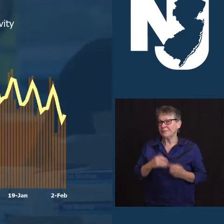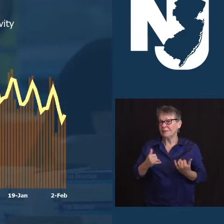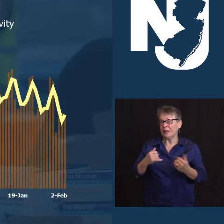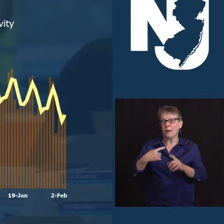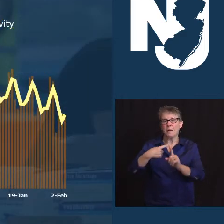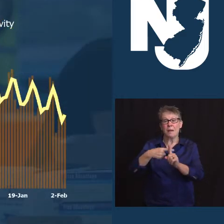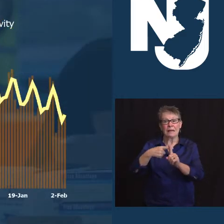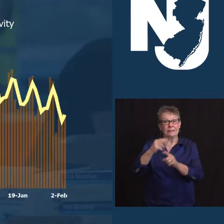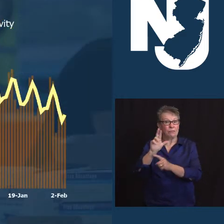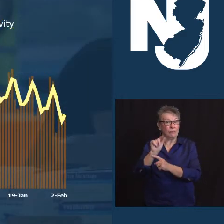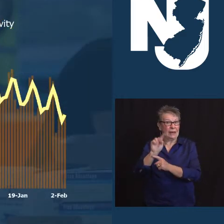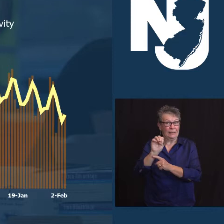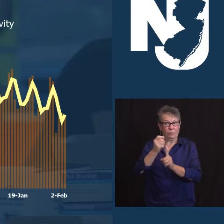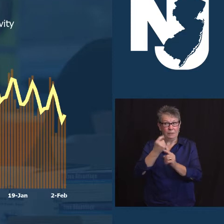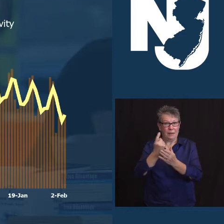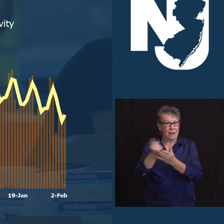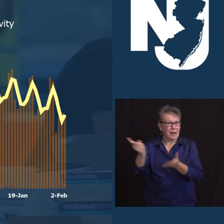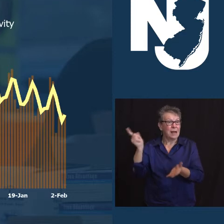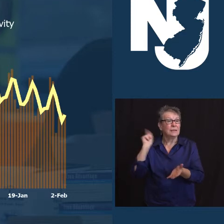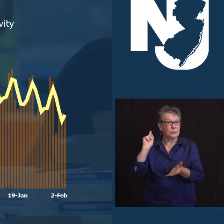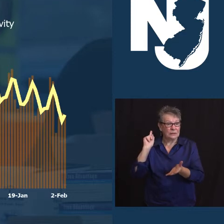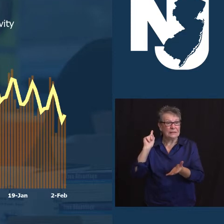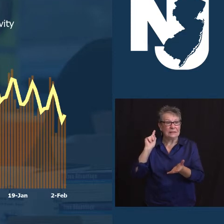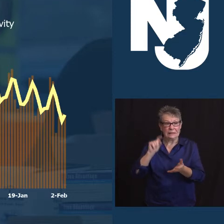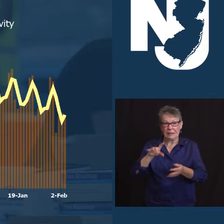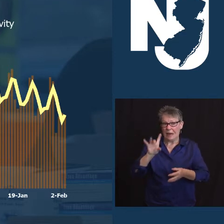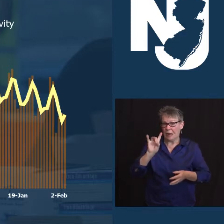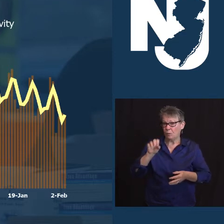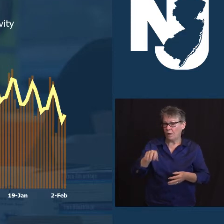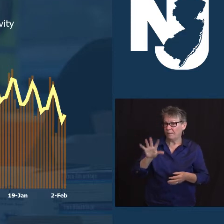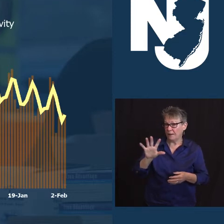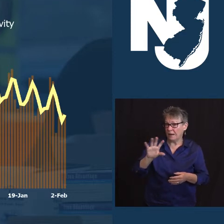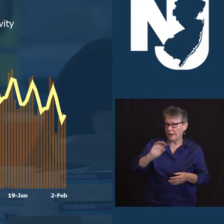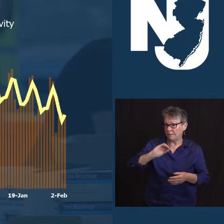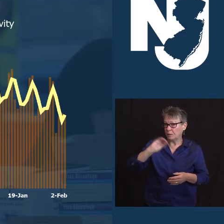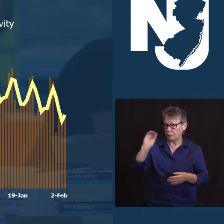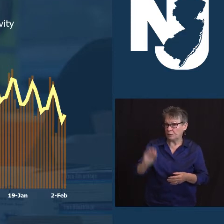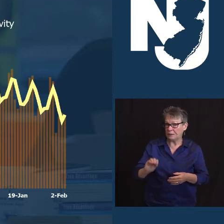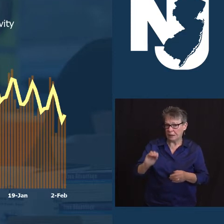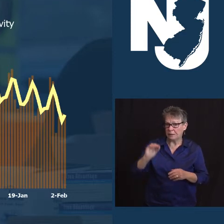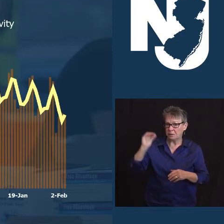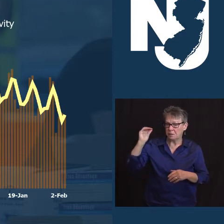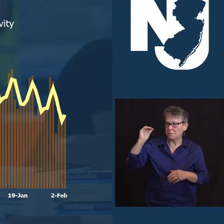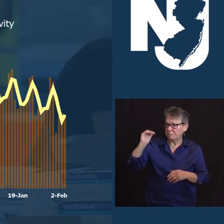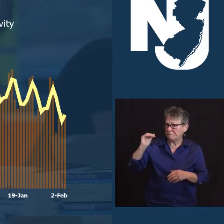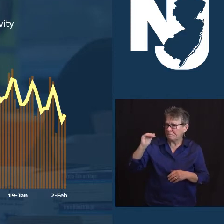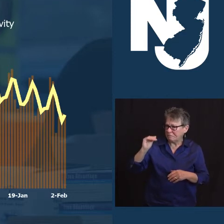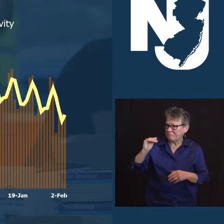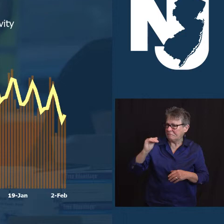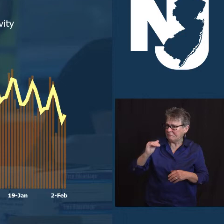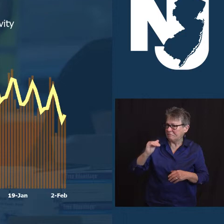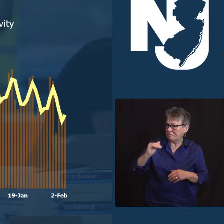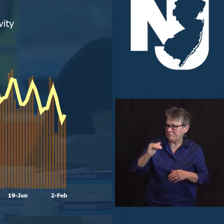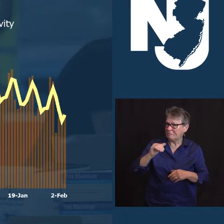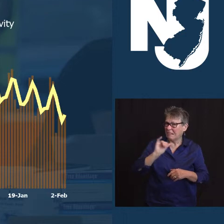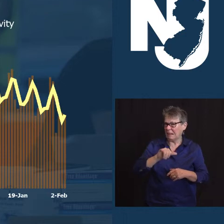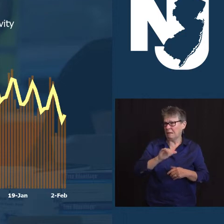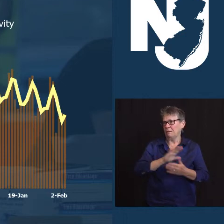53,738 recorded PCR tests was 8.5%, Judy, nice to see that in single